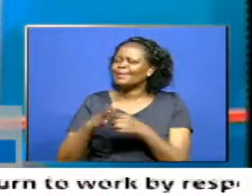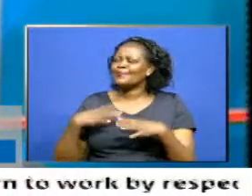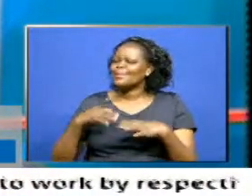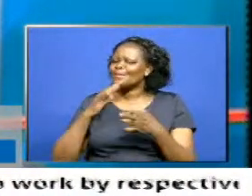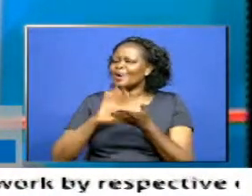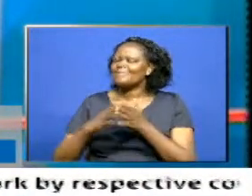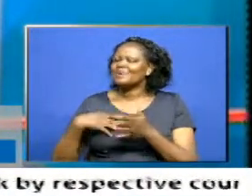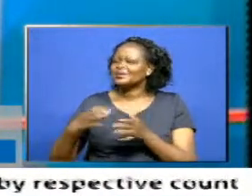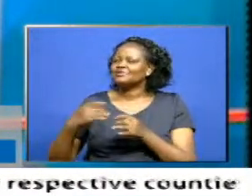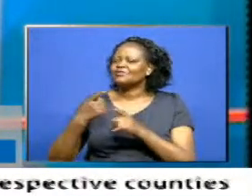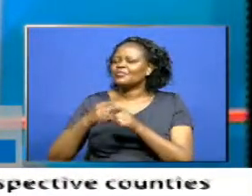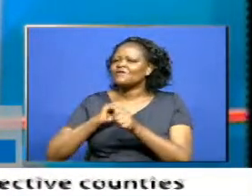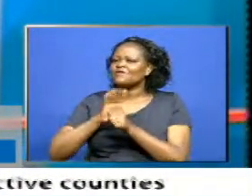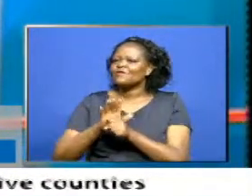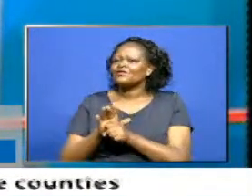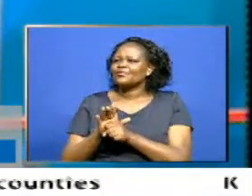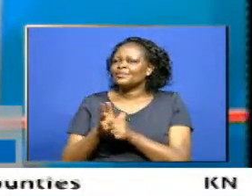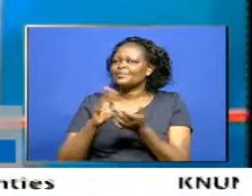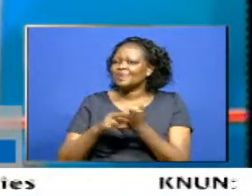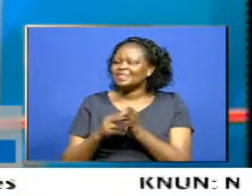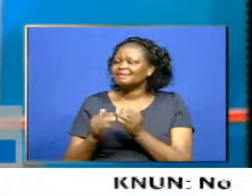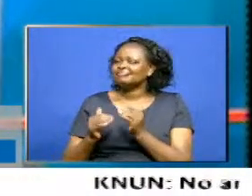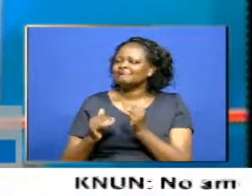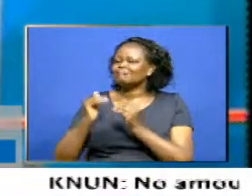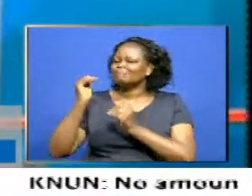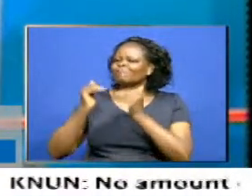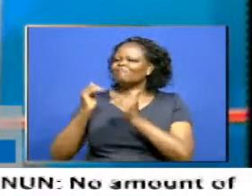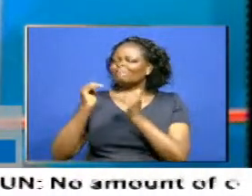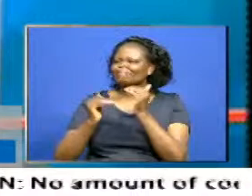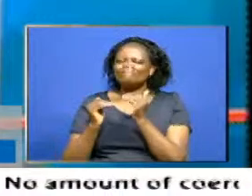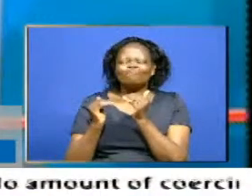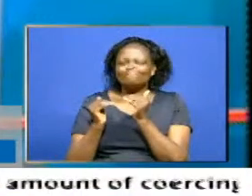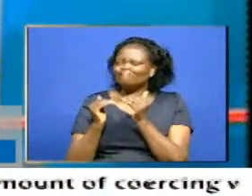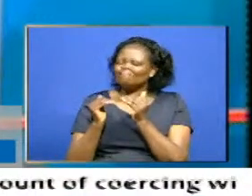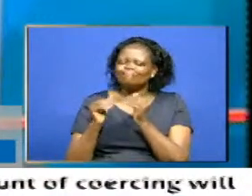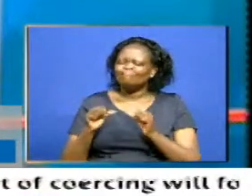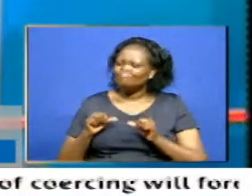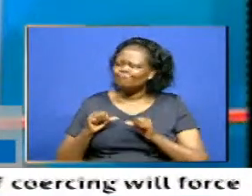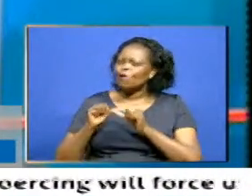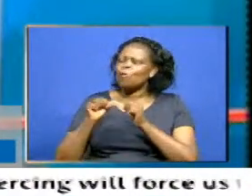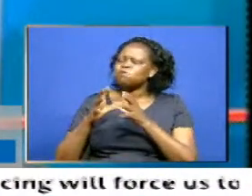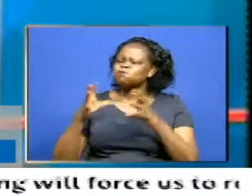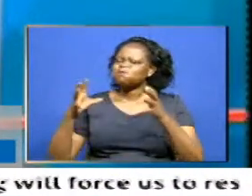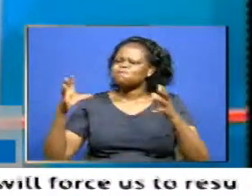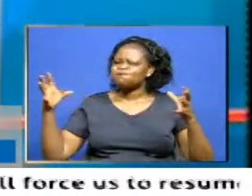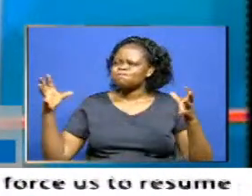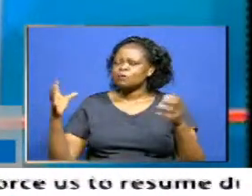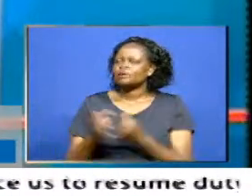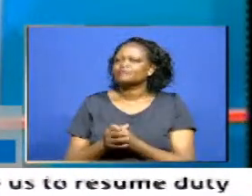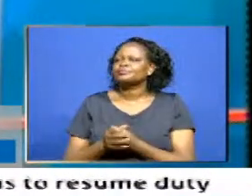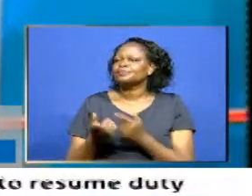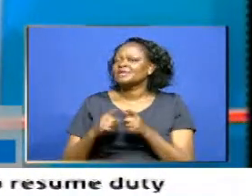COVID-19. So the whole element that inequality will increase, and the impact of inequality as well at household level is going